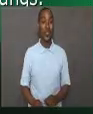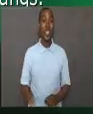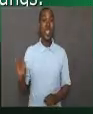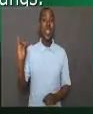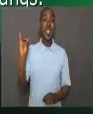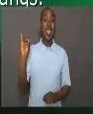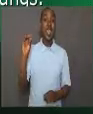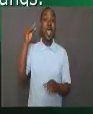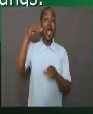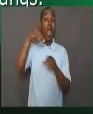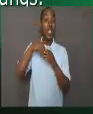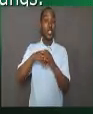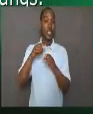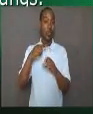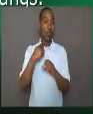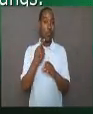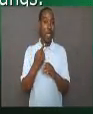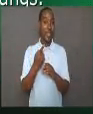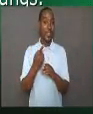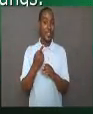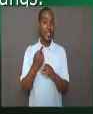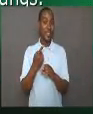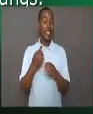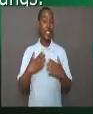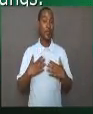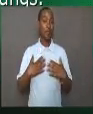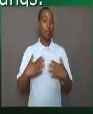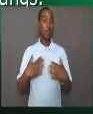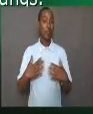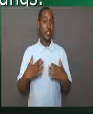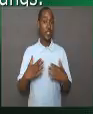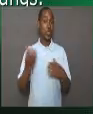Inhalation is the act of breathing in.